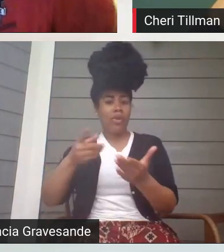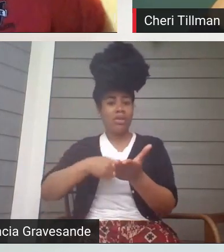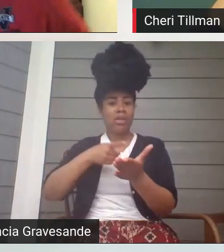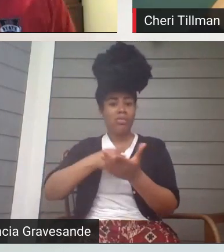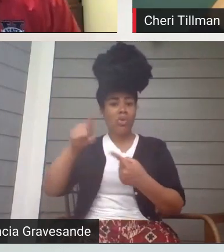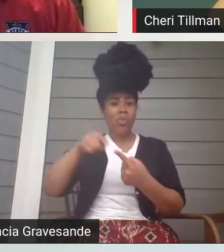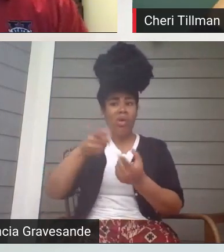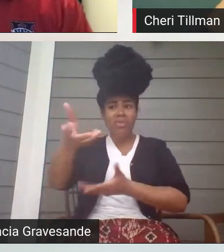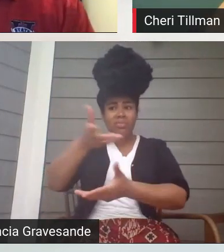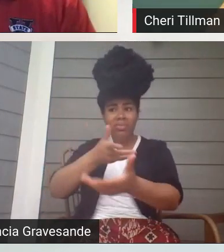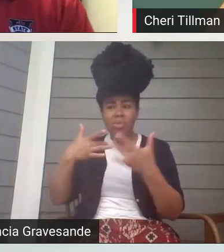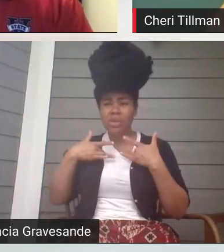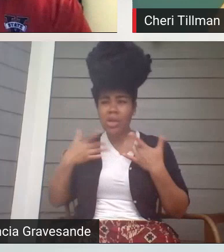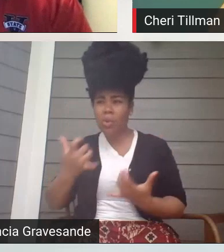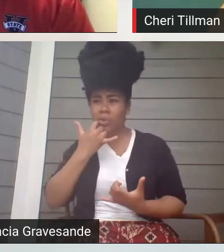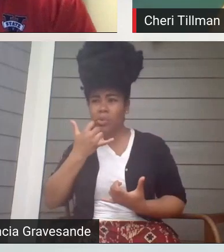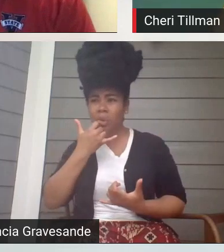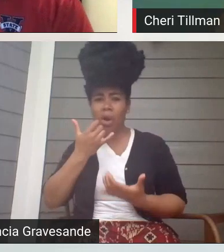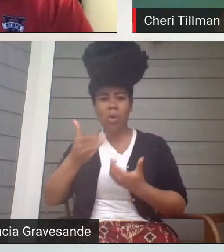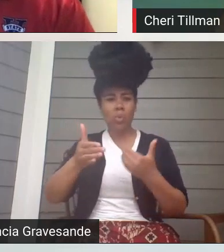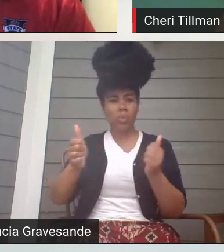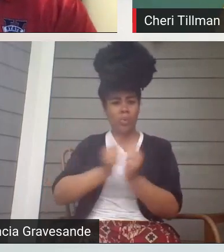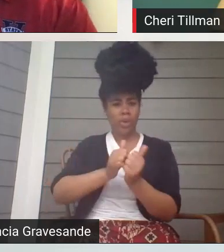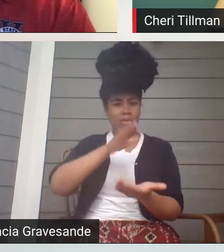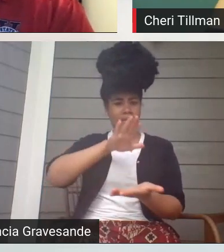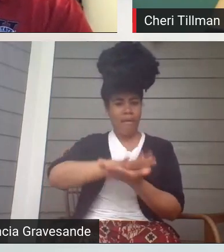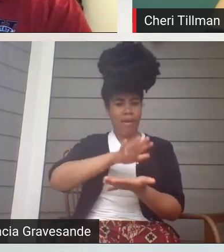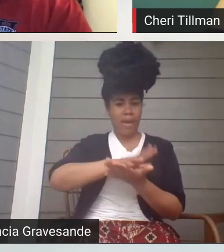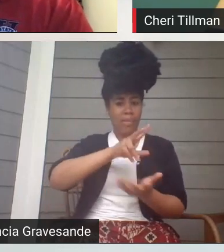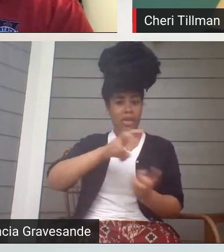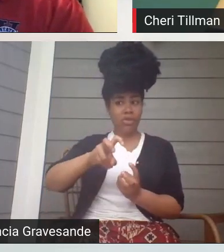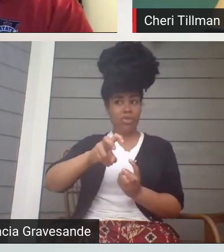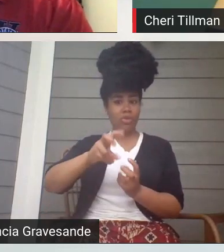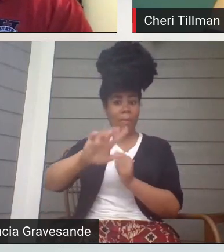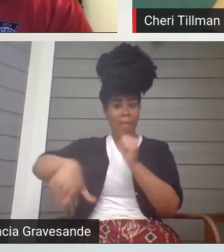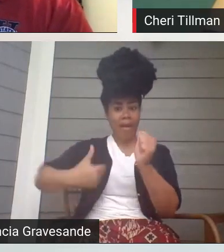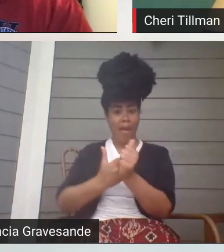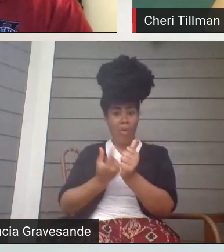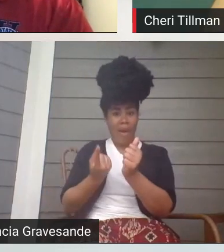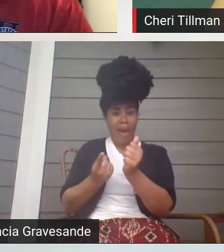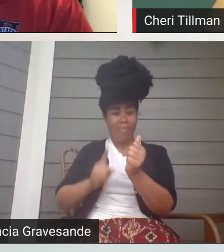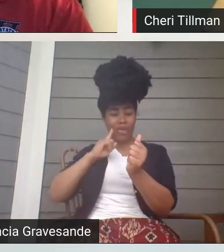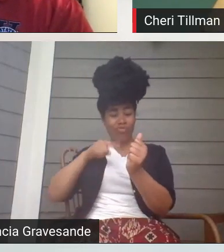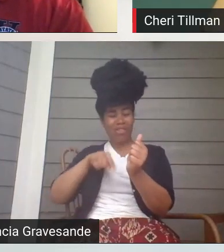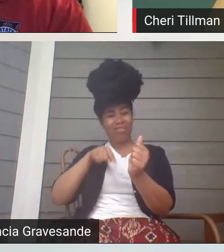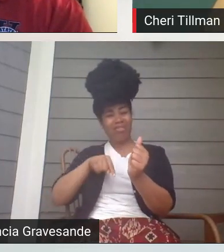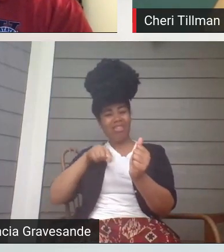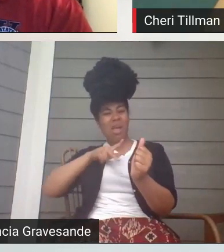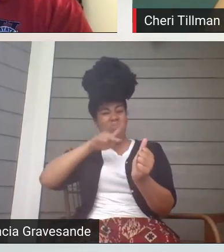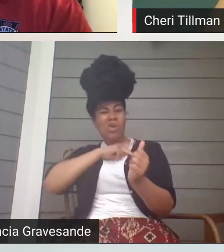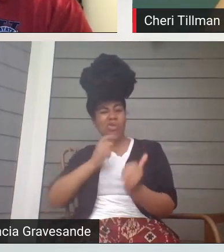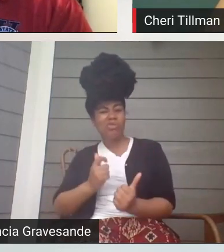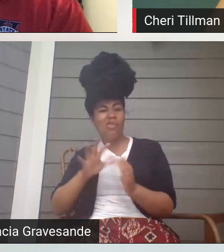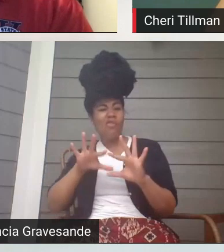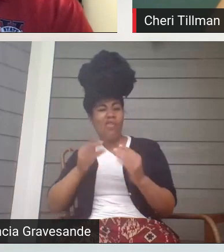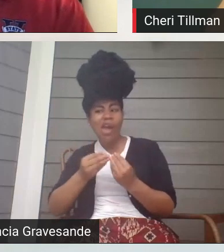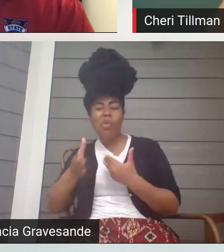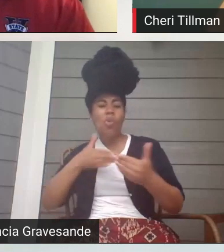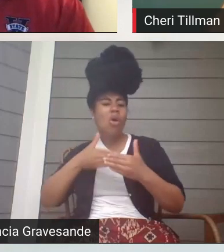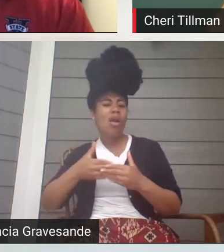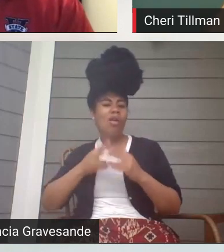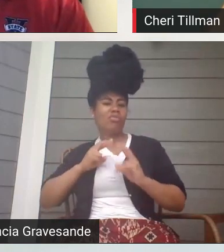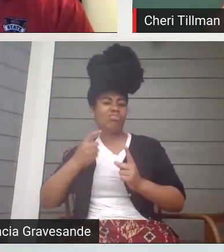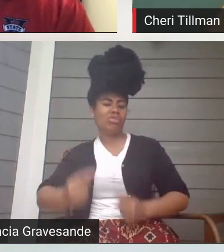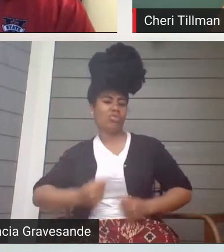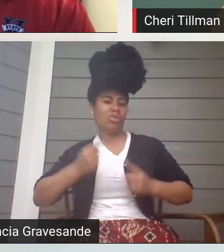on too in their private life. So we want to talk to them about that. But we want to help them make connections